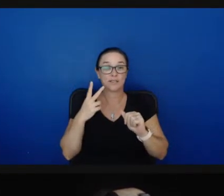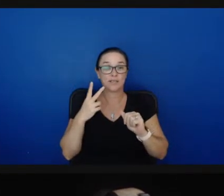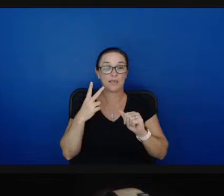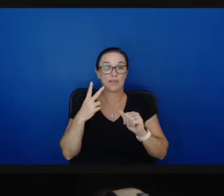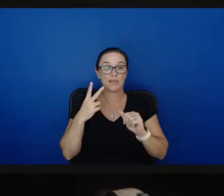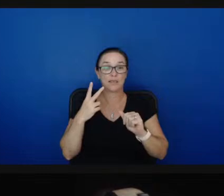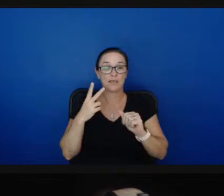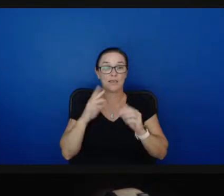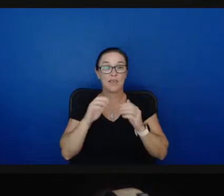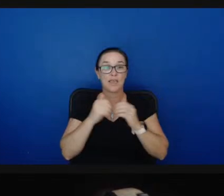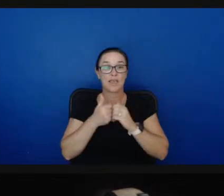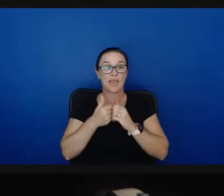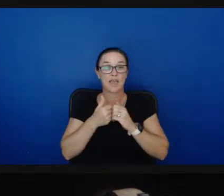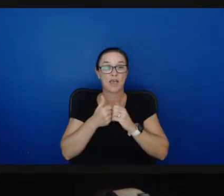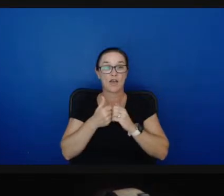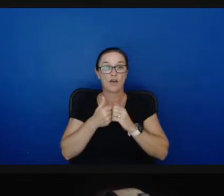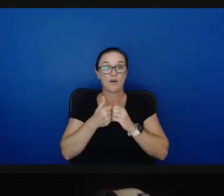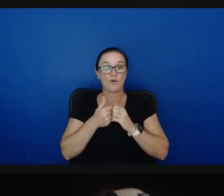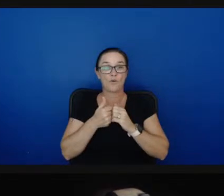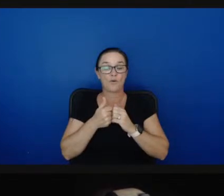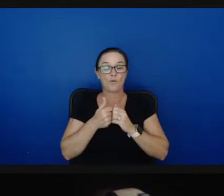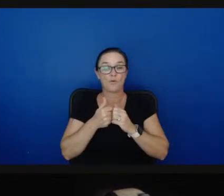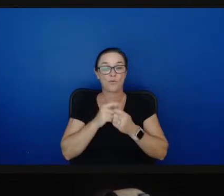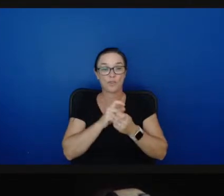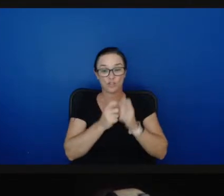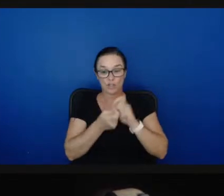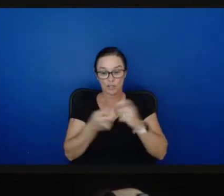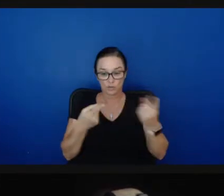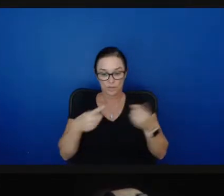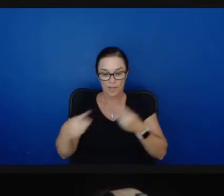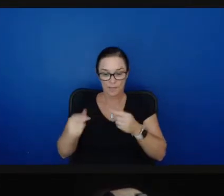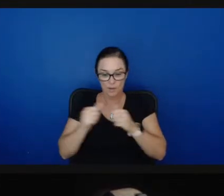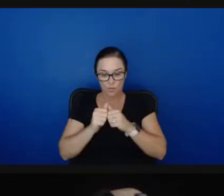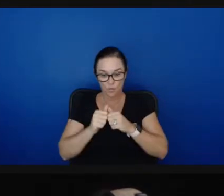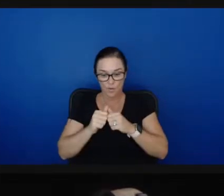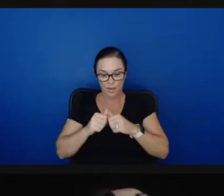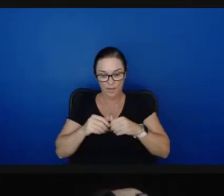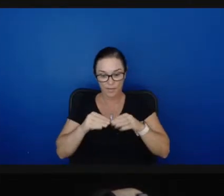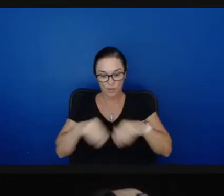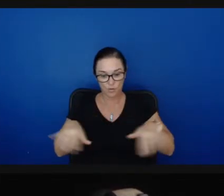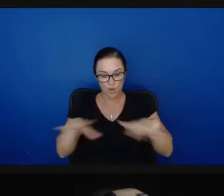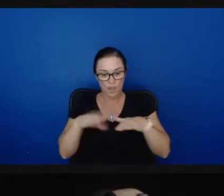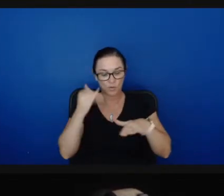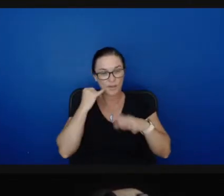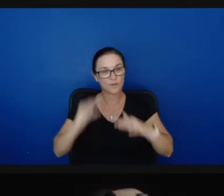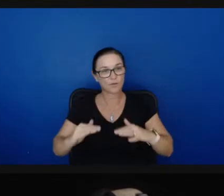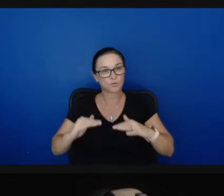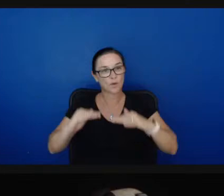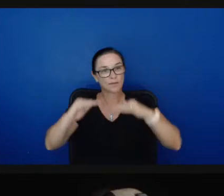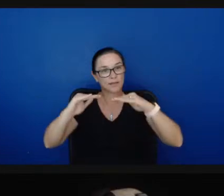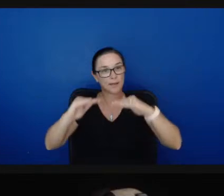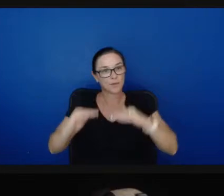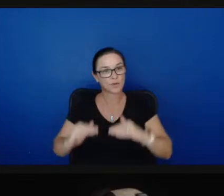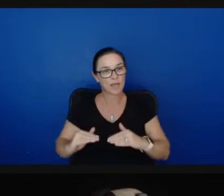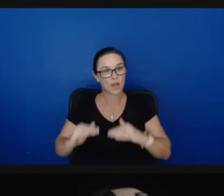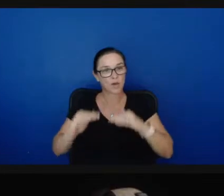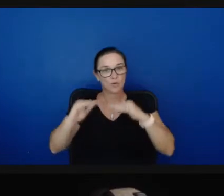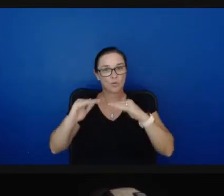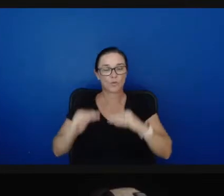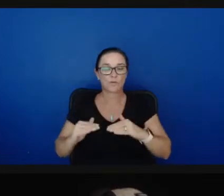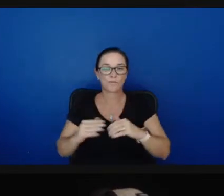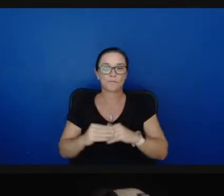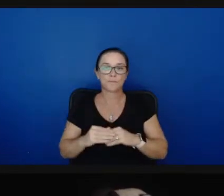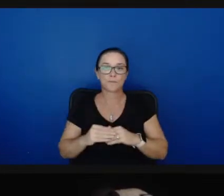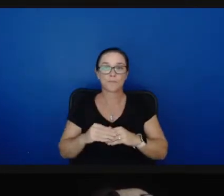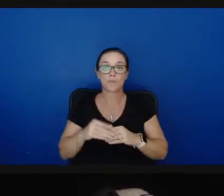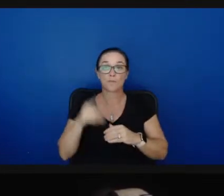that changed compared to the surface, whether the ground was really getting cut down or rising up or what have you. And here are the results of